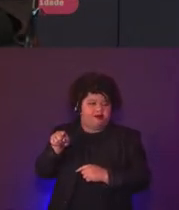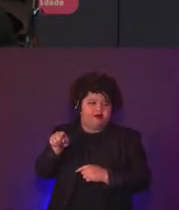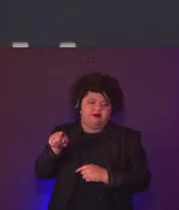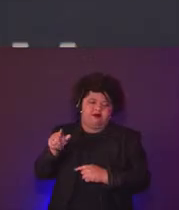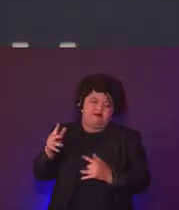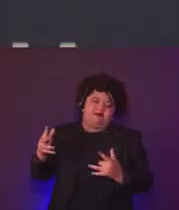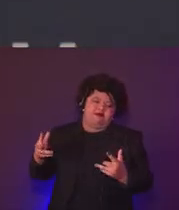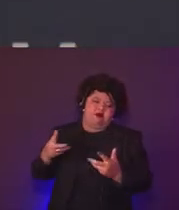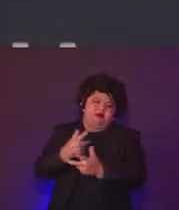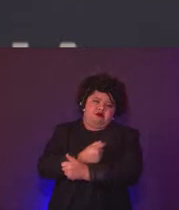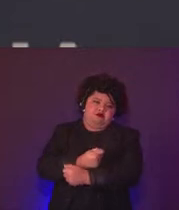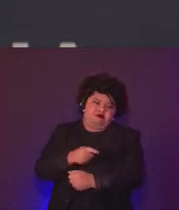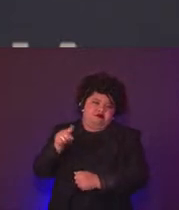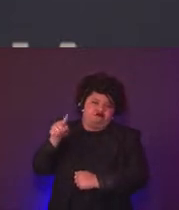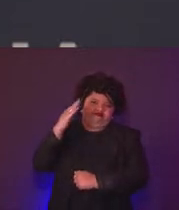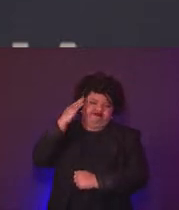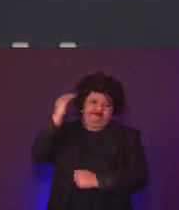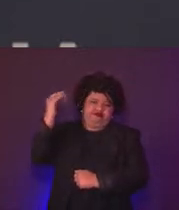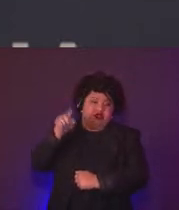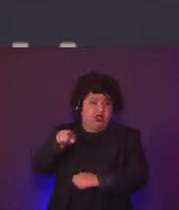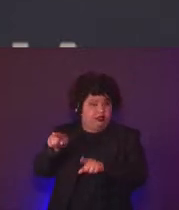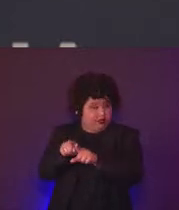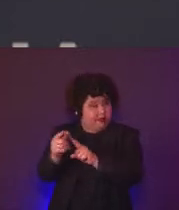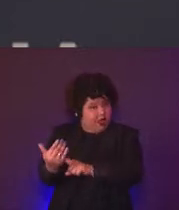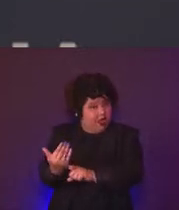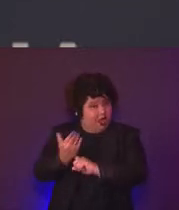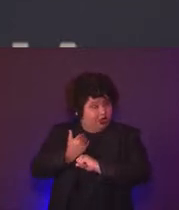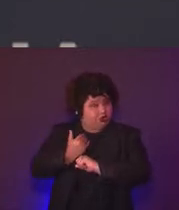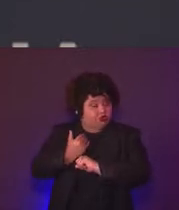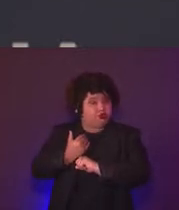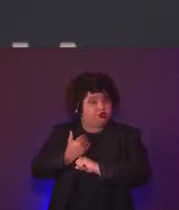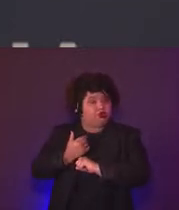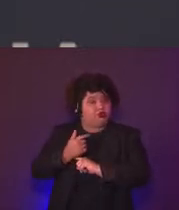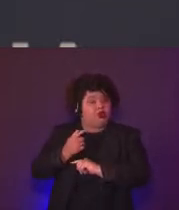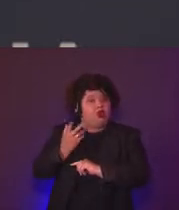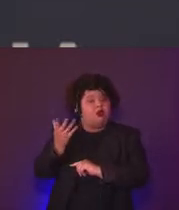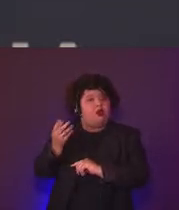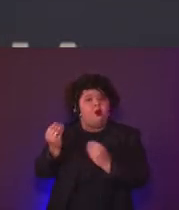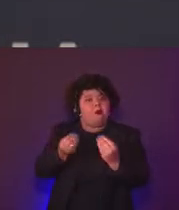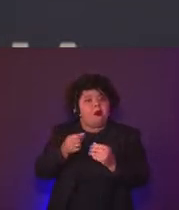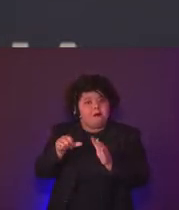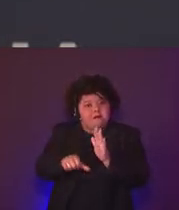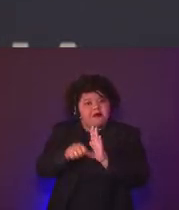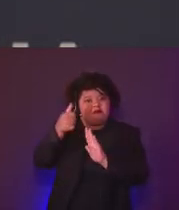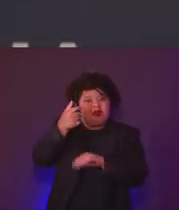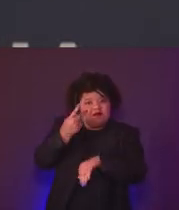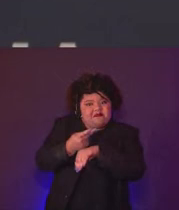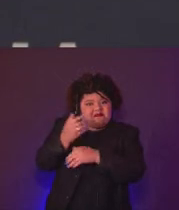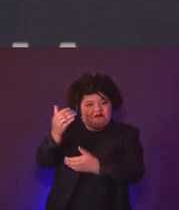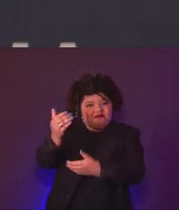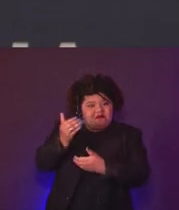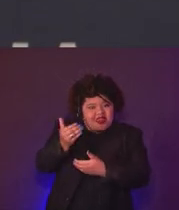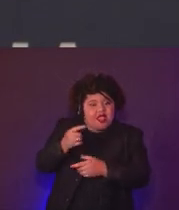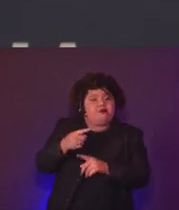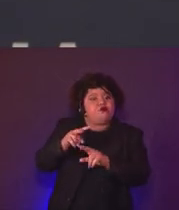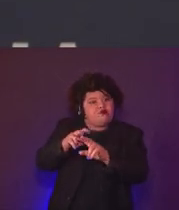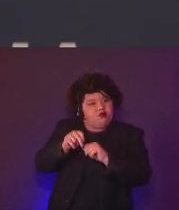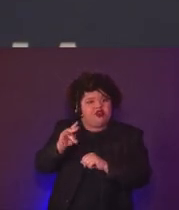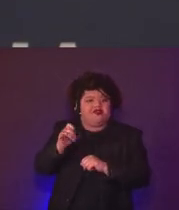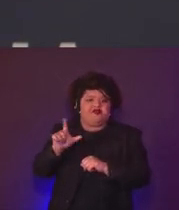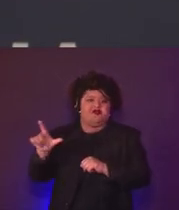He in fact helped me win my first journalism award because of Phil. Phil put me in touch with him.